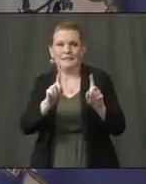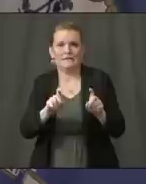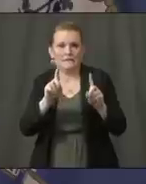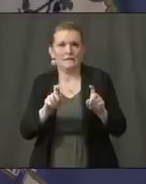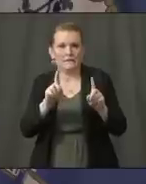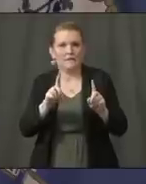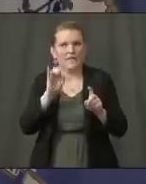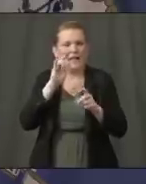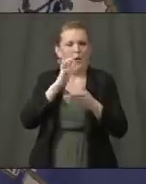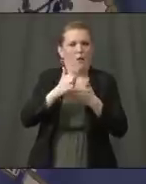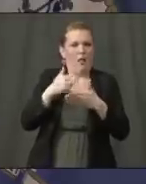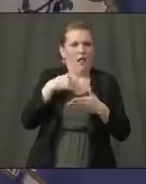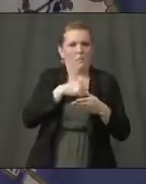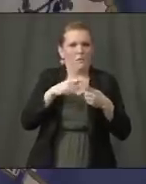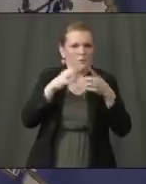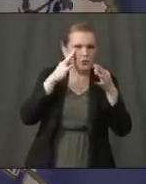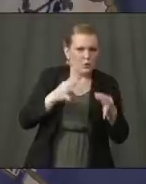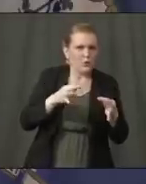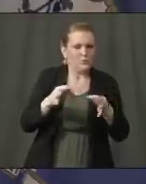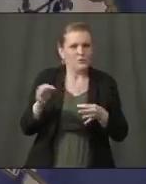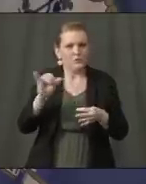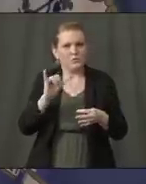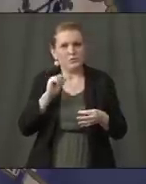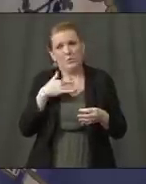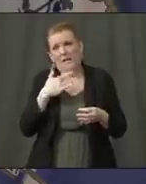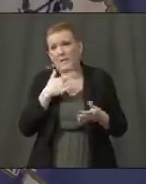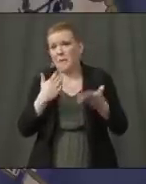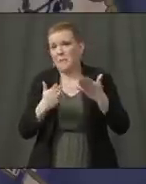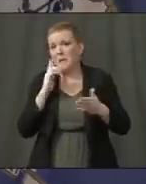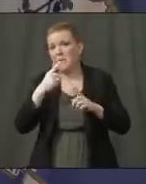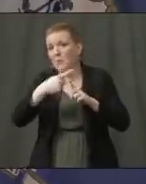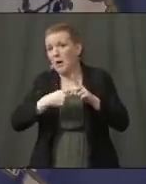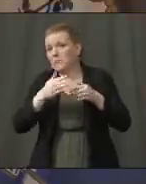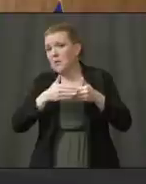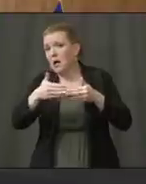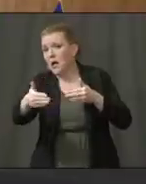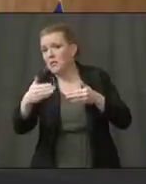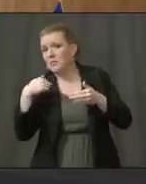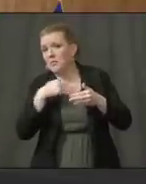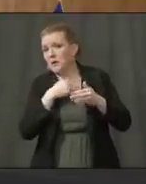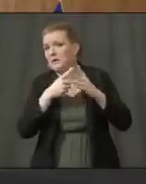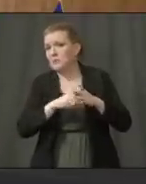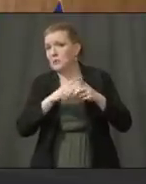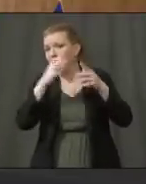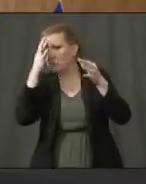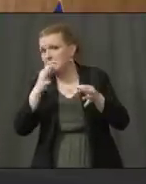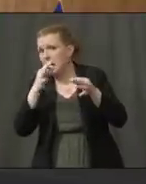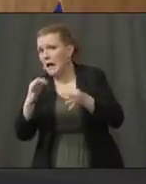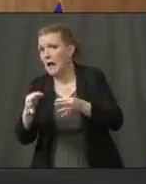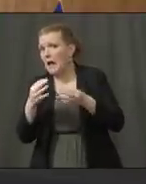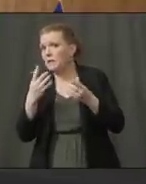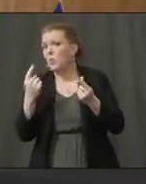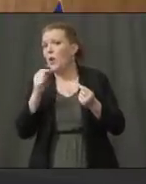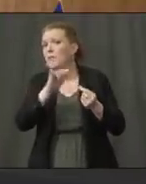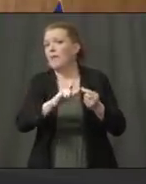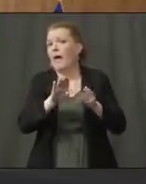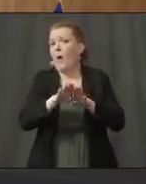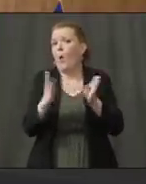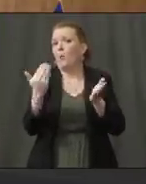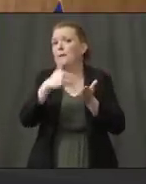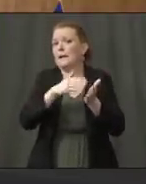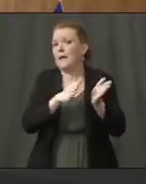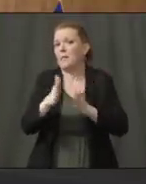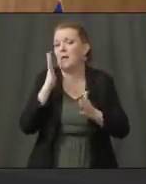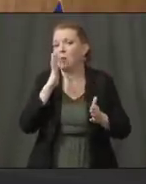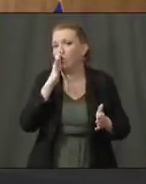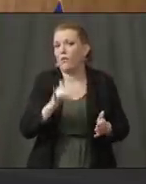strong position to make some real determinations within a month. The day of New London. And then, Oh, sorry, Matt, go ahead. yeah,